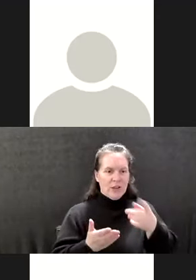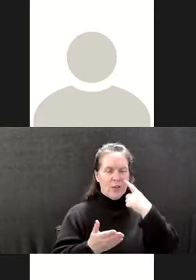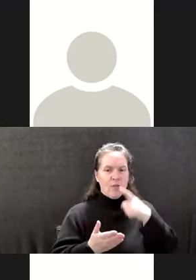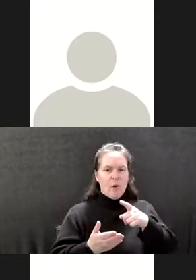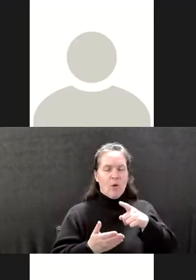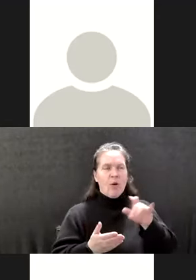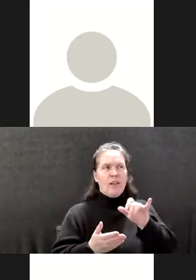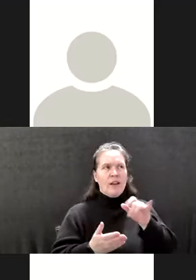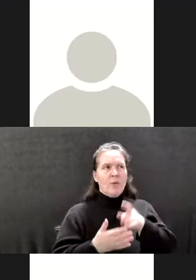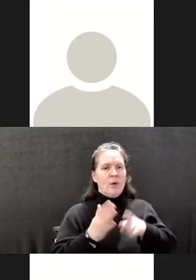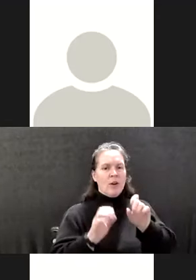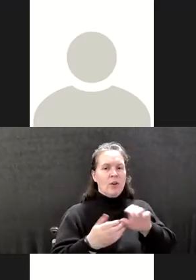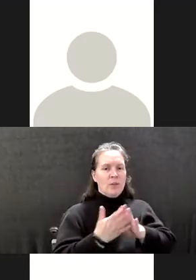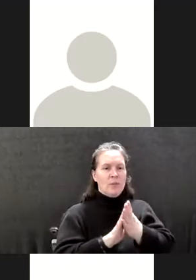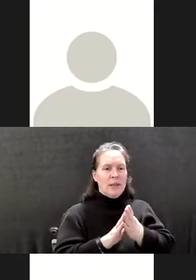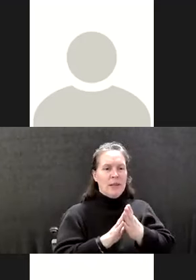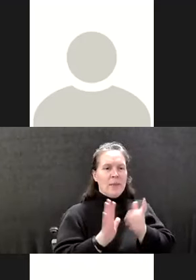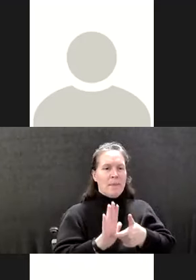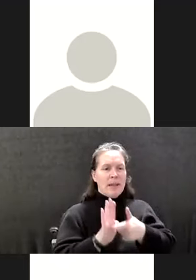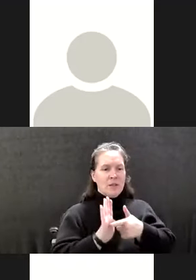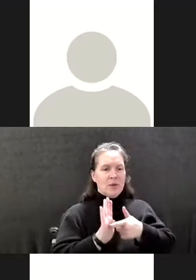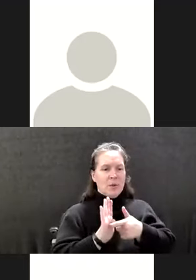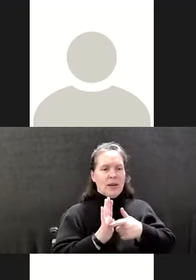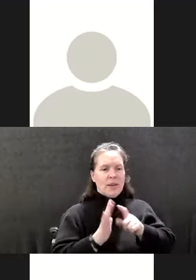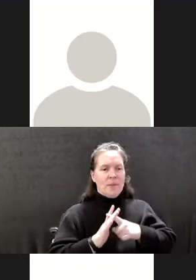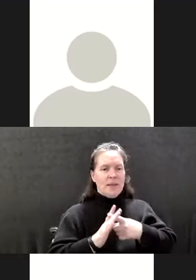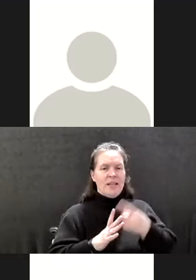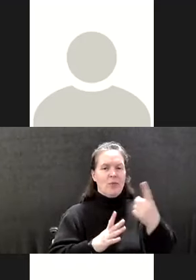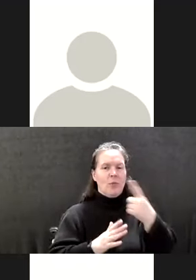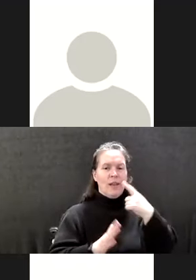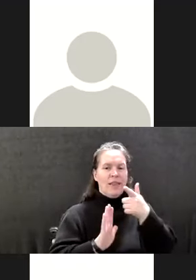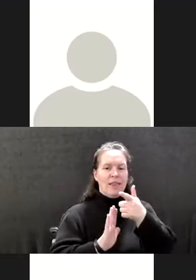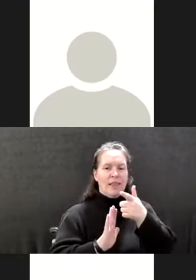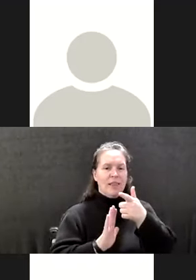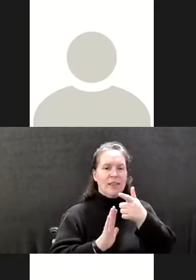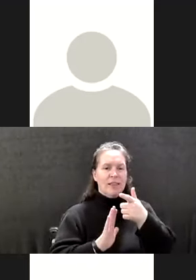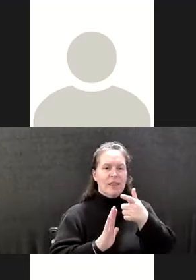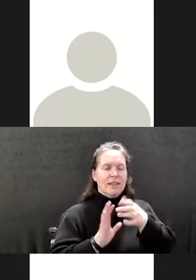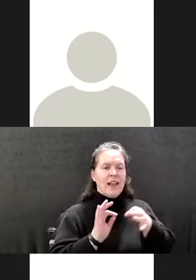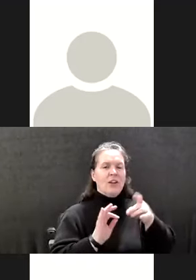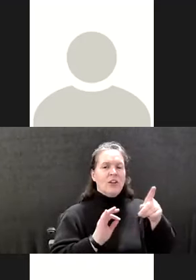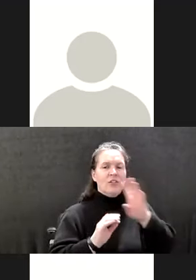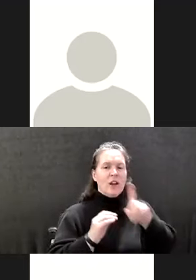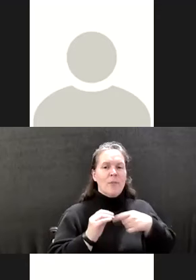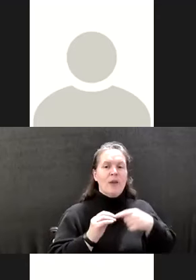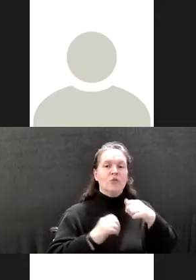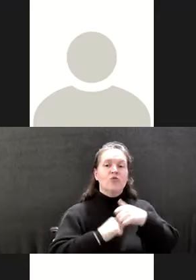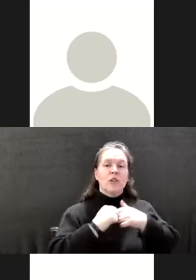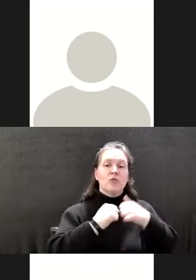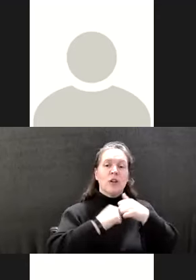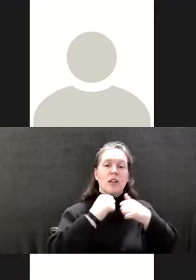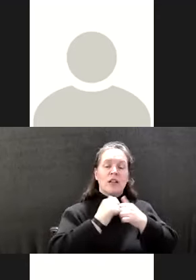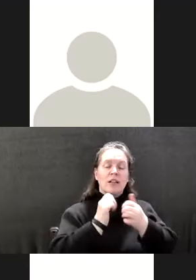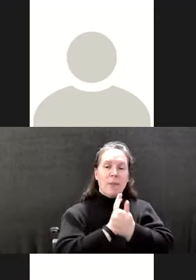maybe what could be mandatory or beginning at one level? I know in general, you're talking about structural competencies. And so you're gonna have to get to